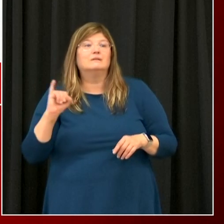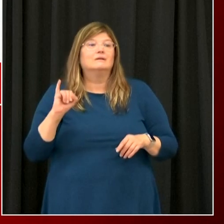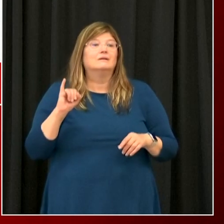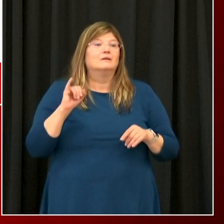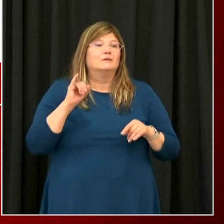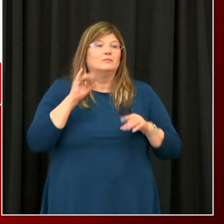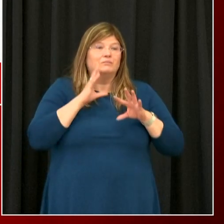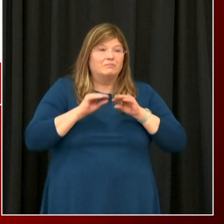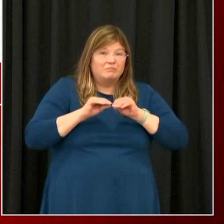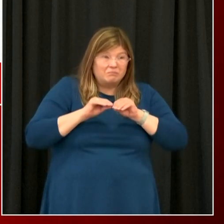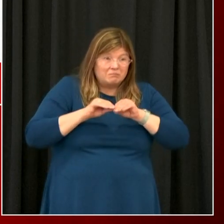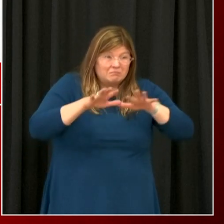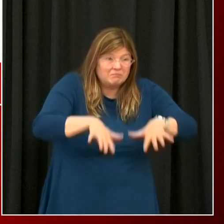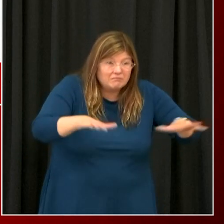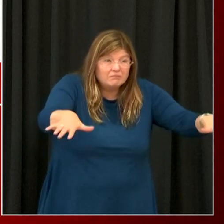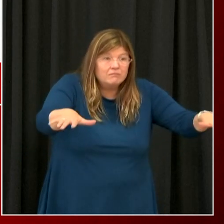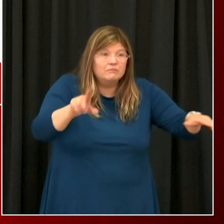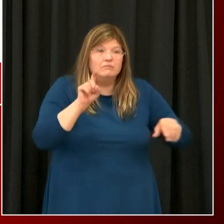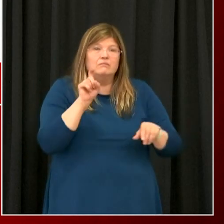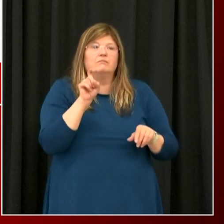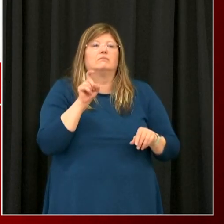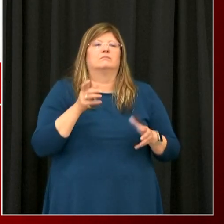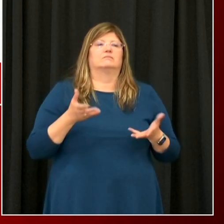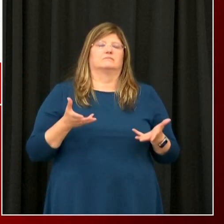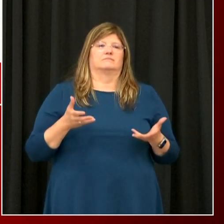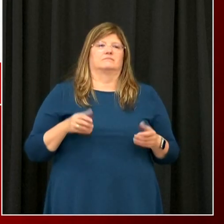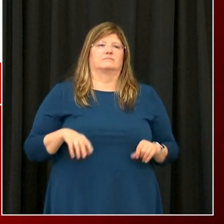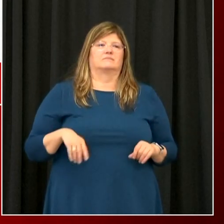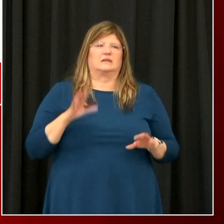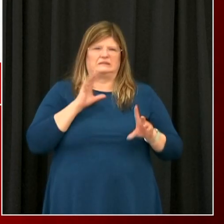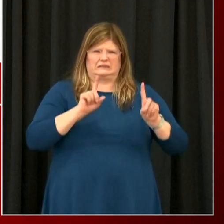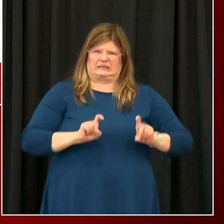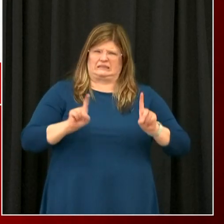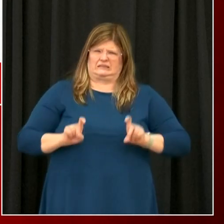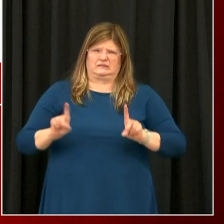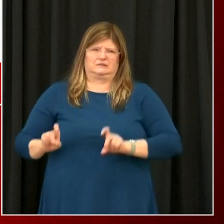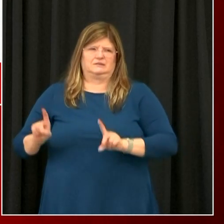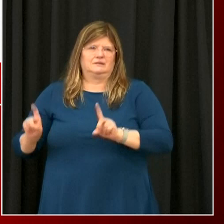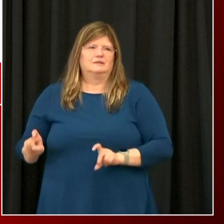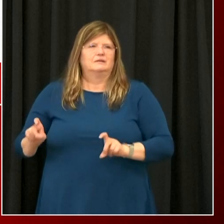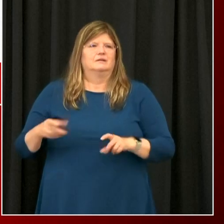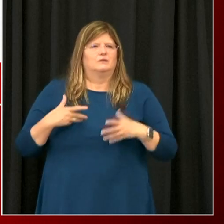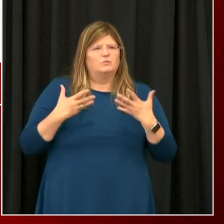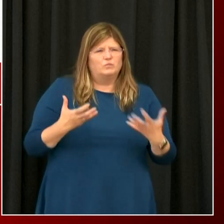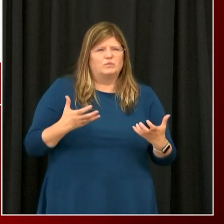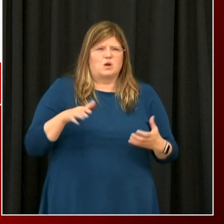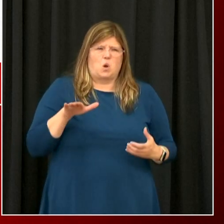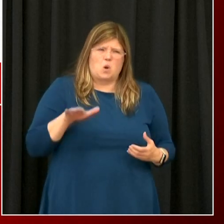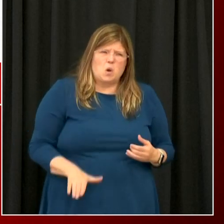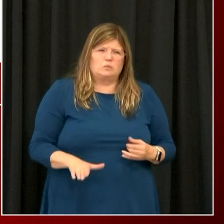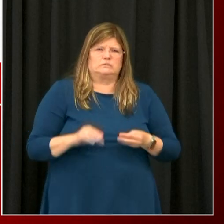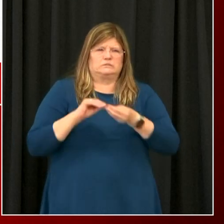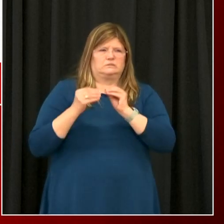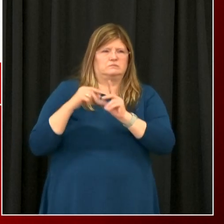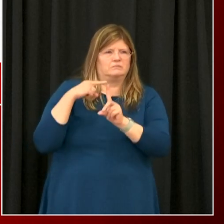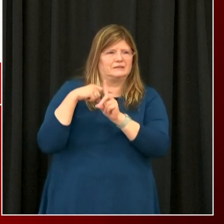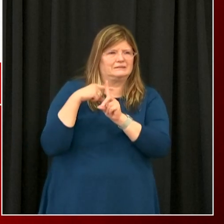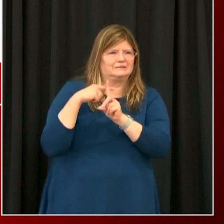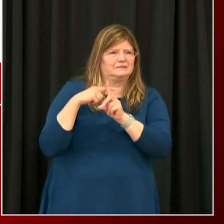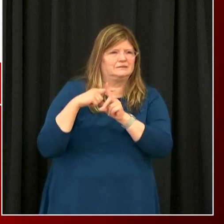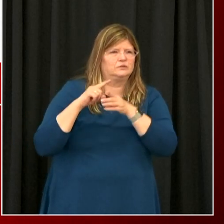individuals. In terms of testing capacity, we want a low positivity rate or a testing rate to be less than 15%